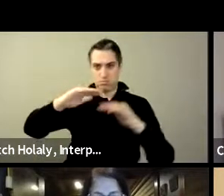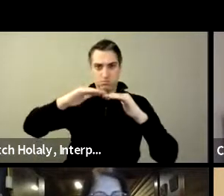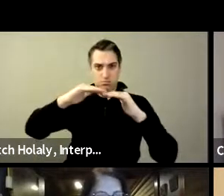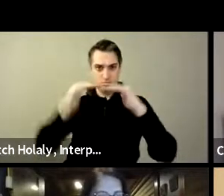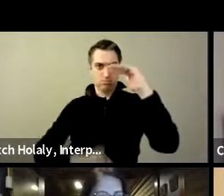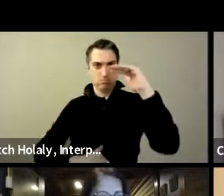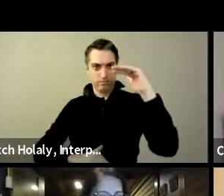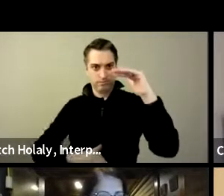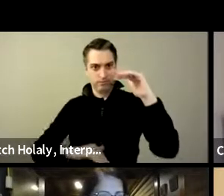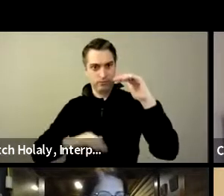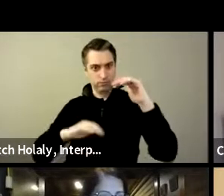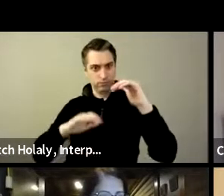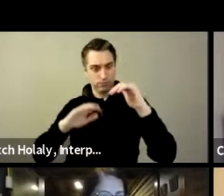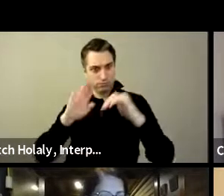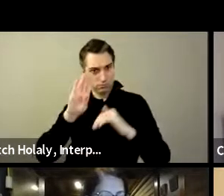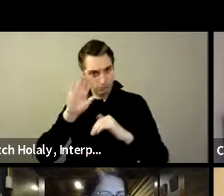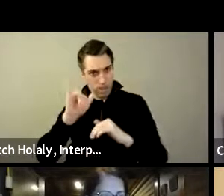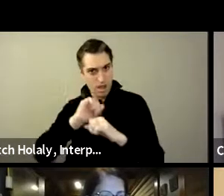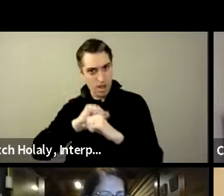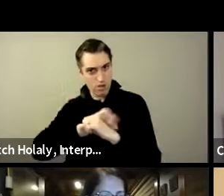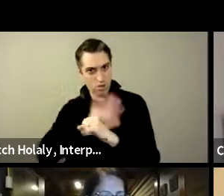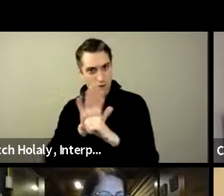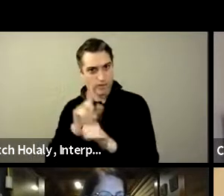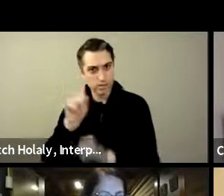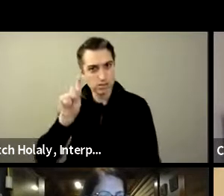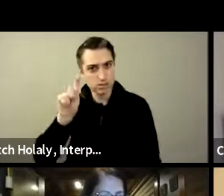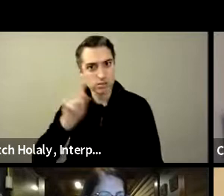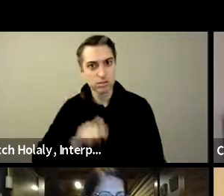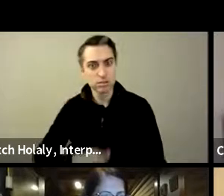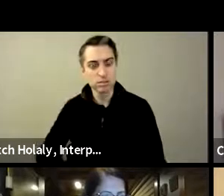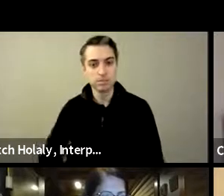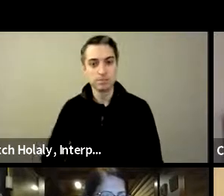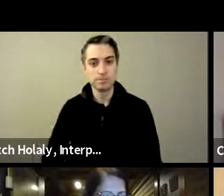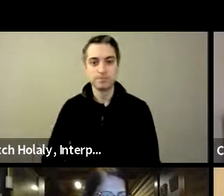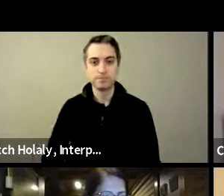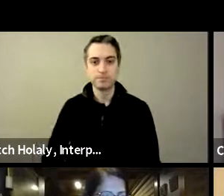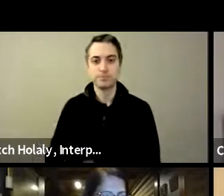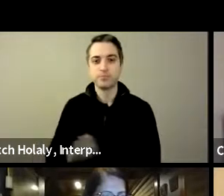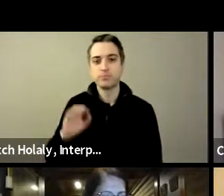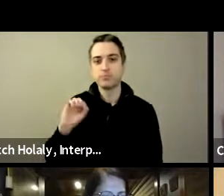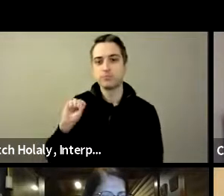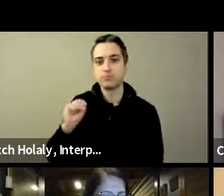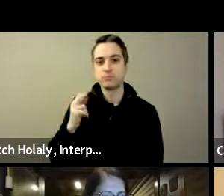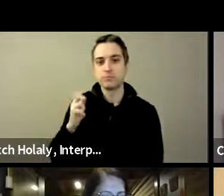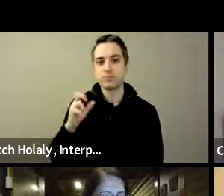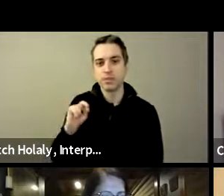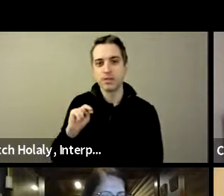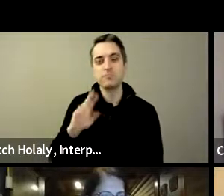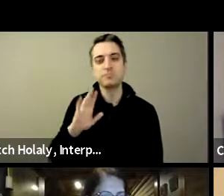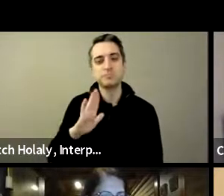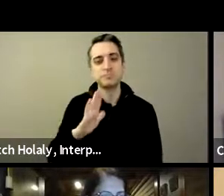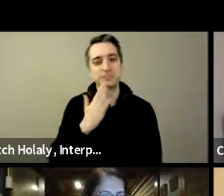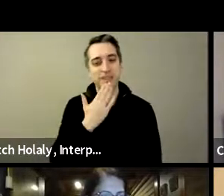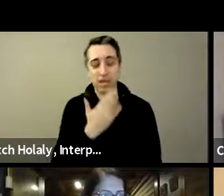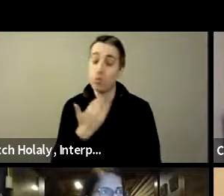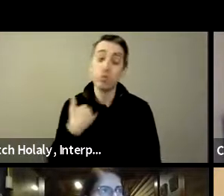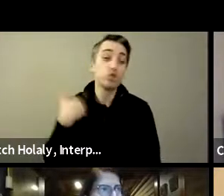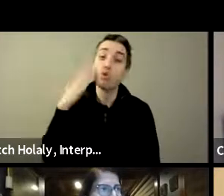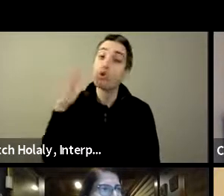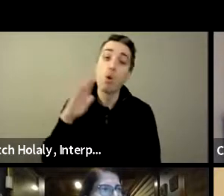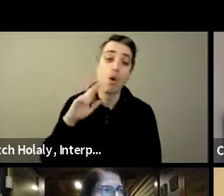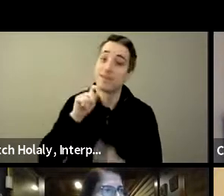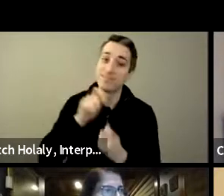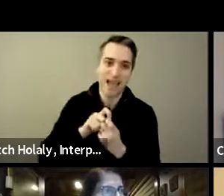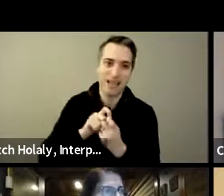decrease by COVID? Thank you. Yeah, thank you. We don't know exactly where